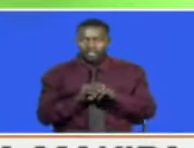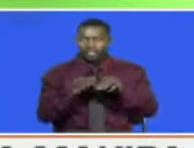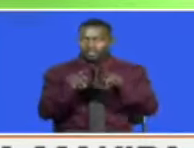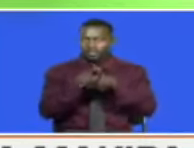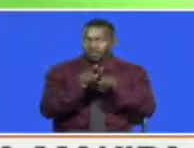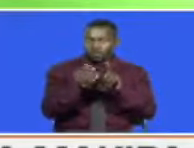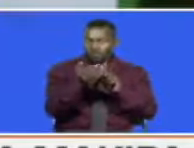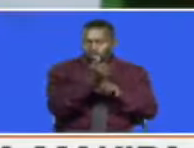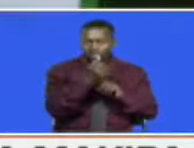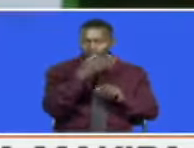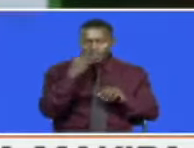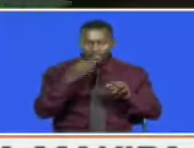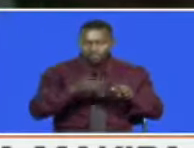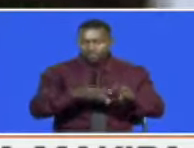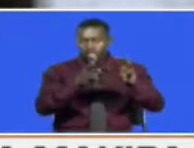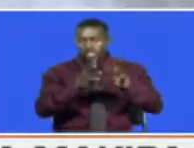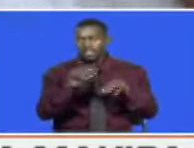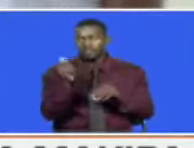path gradually